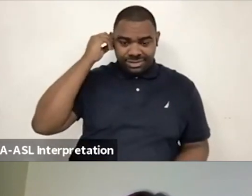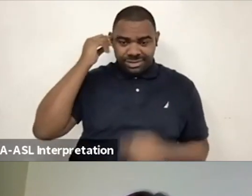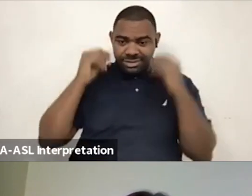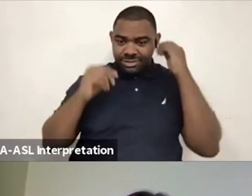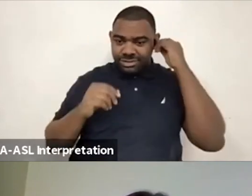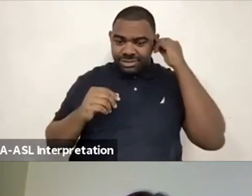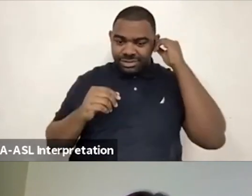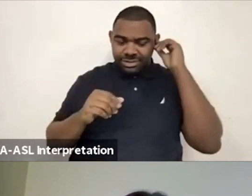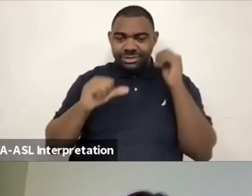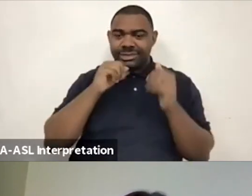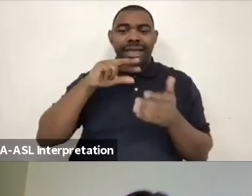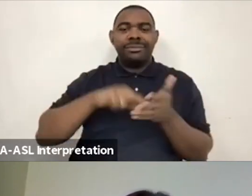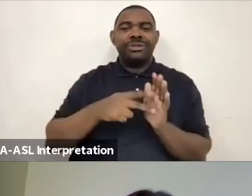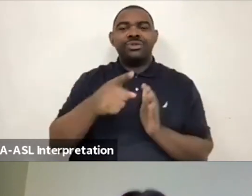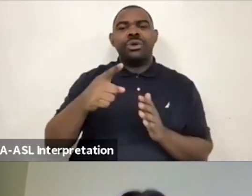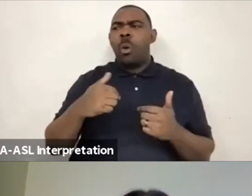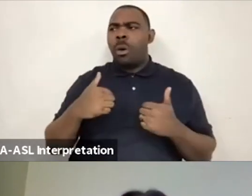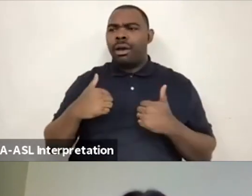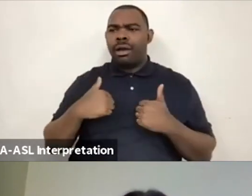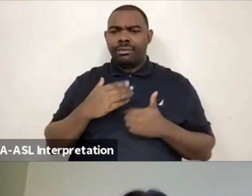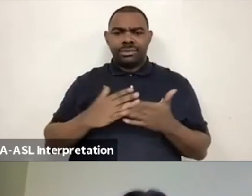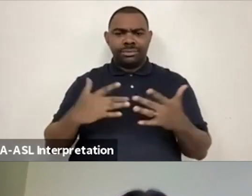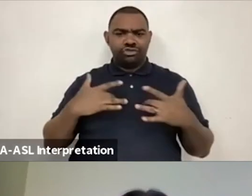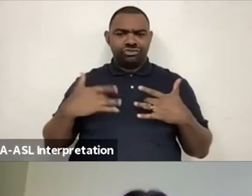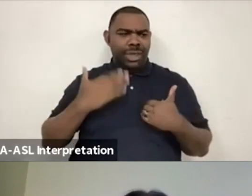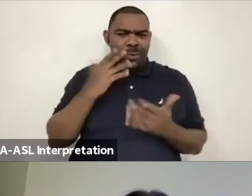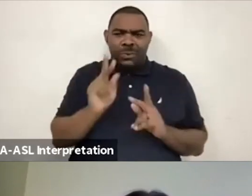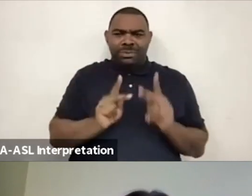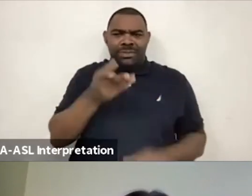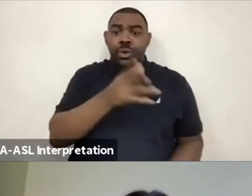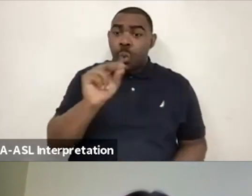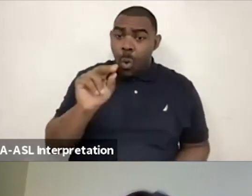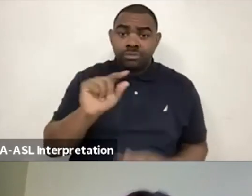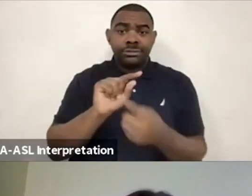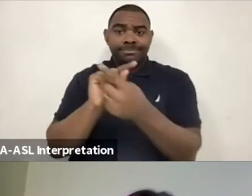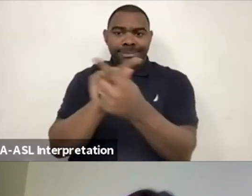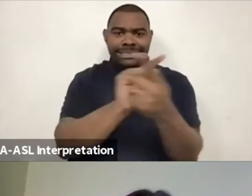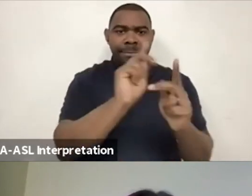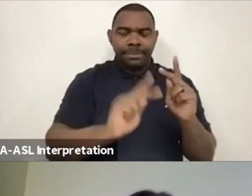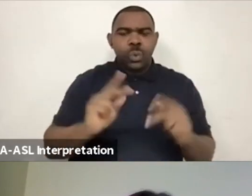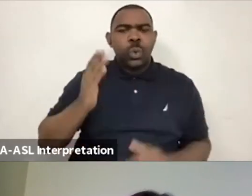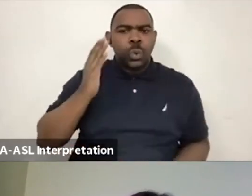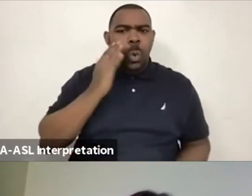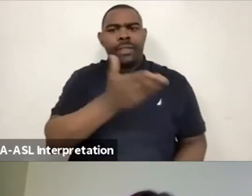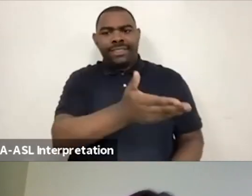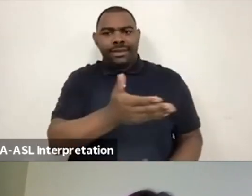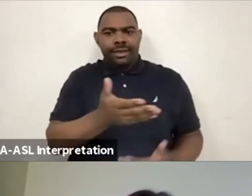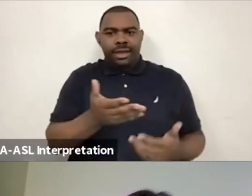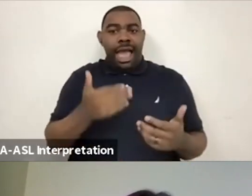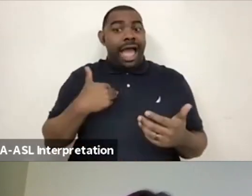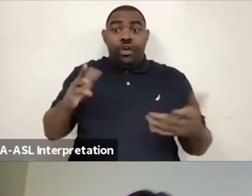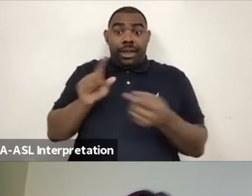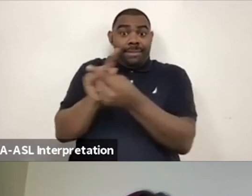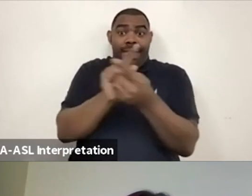not having some concerns about, I'm going in this space and I don't know people here, what's going to happen. So I meet people down there. I've met every art therapist